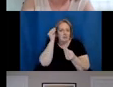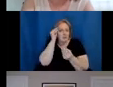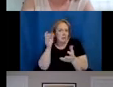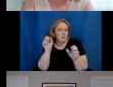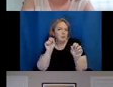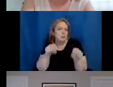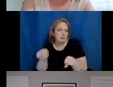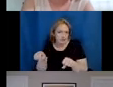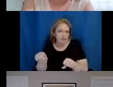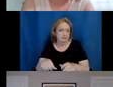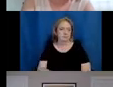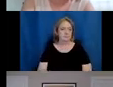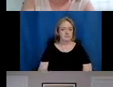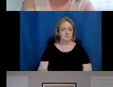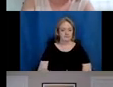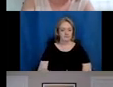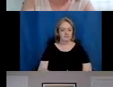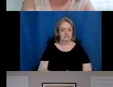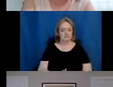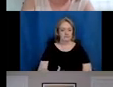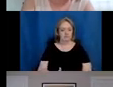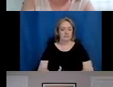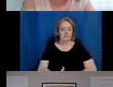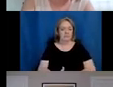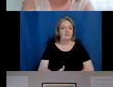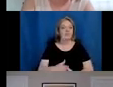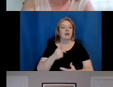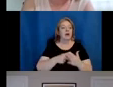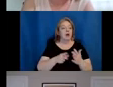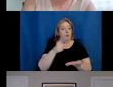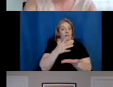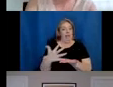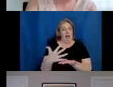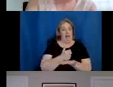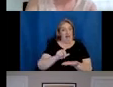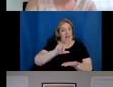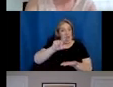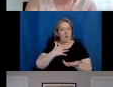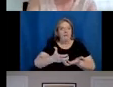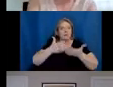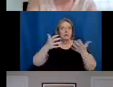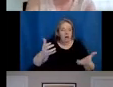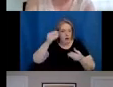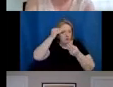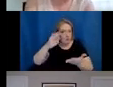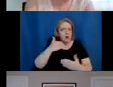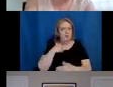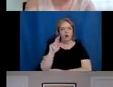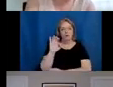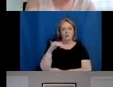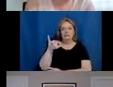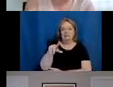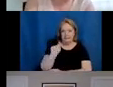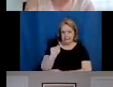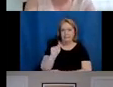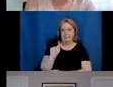possible. So the works that the Grosses collected later, we have a lot of information about, we have receipts, but in the sort